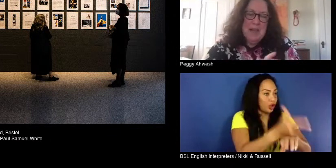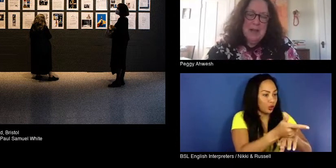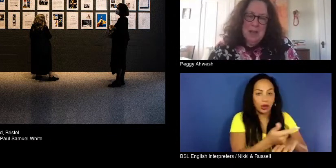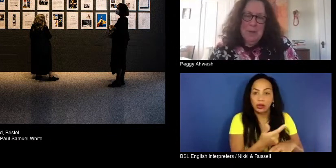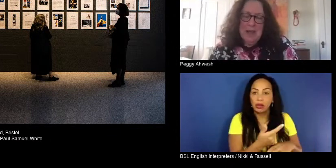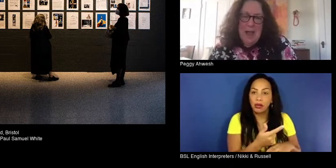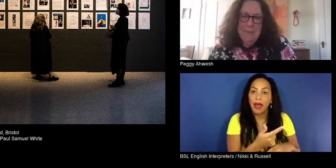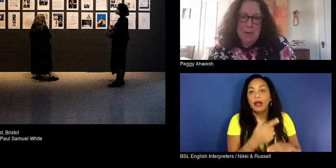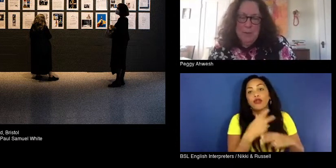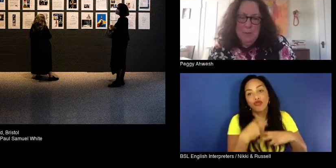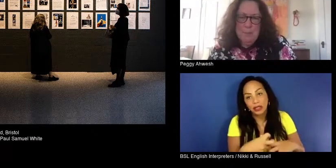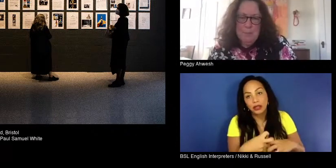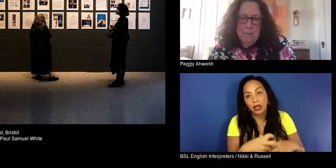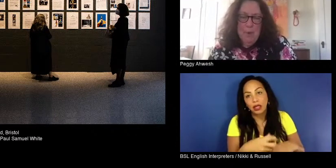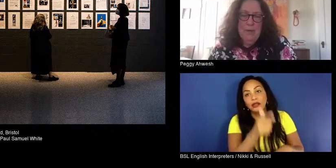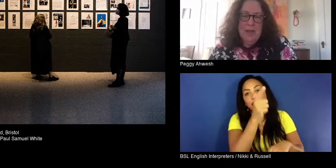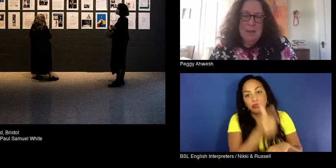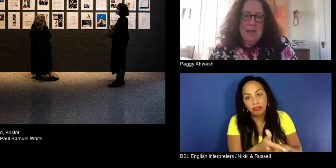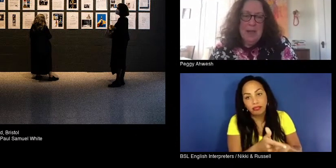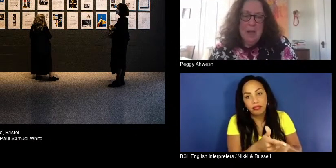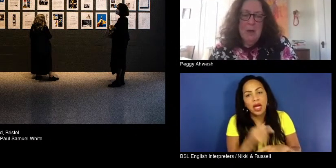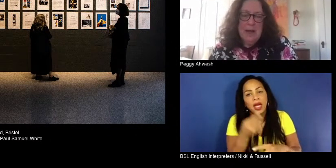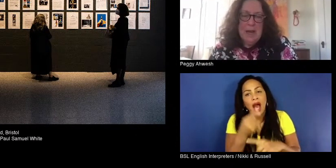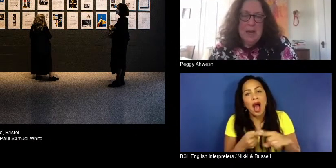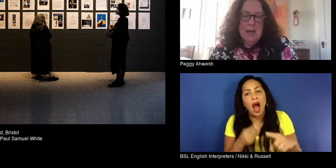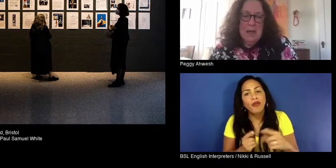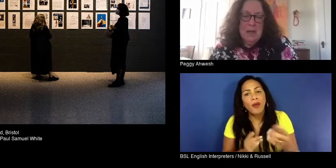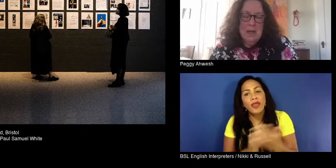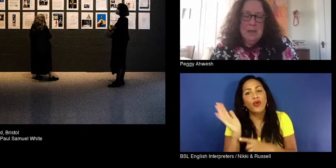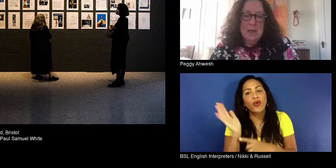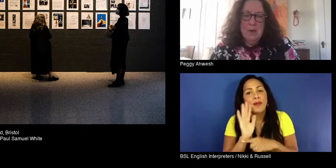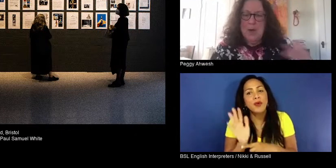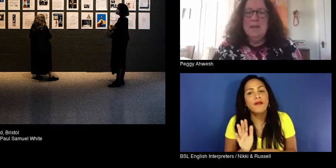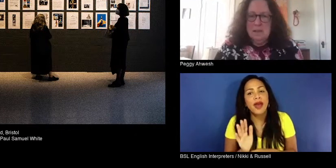Or I would get halfway through the movie and I'm like, oh,